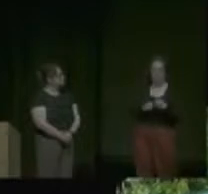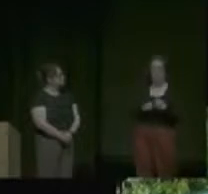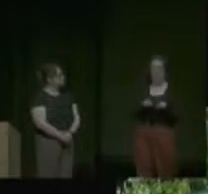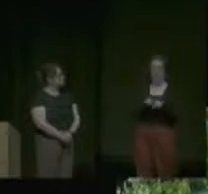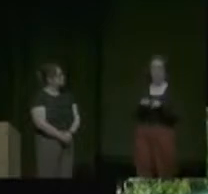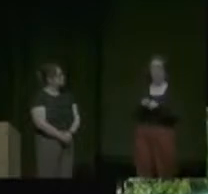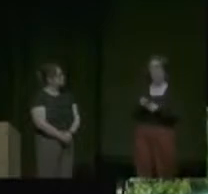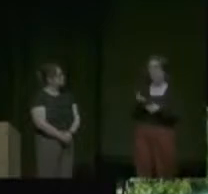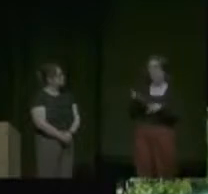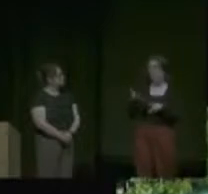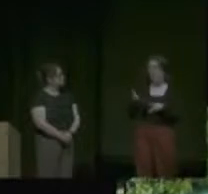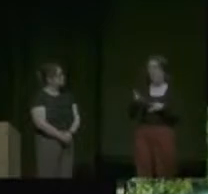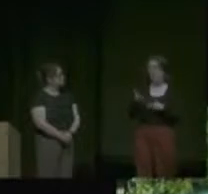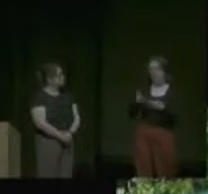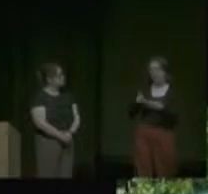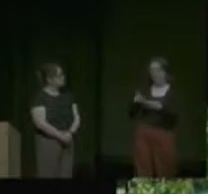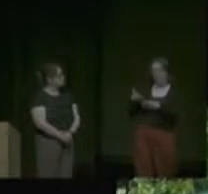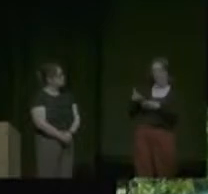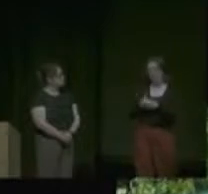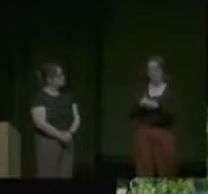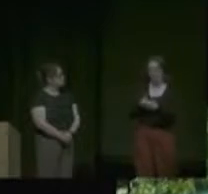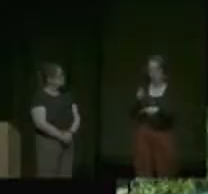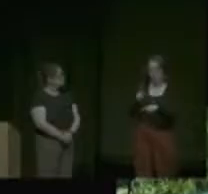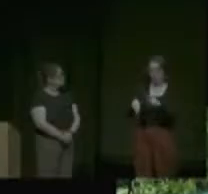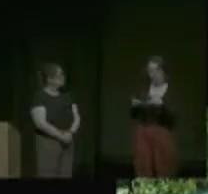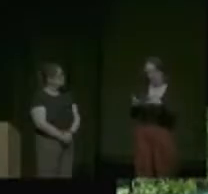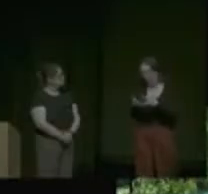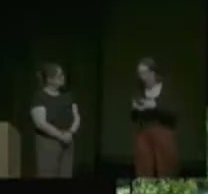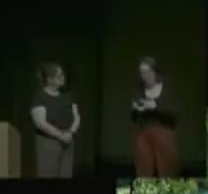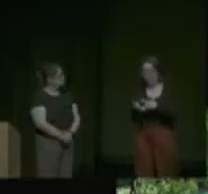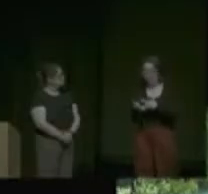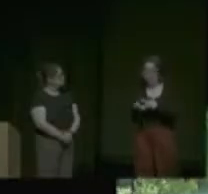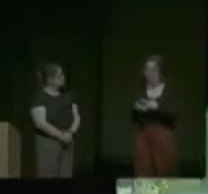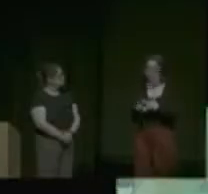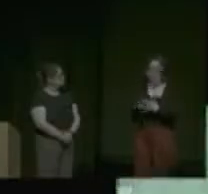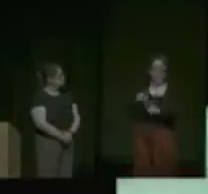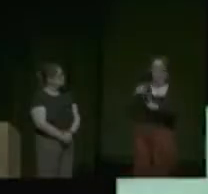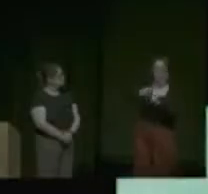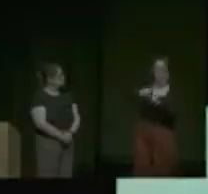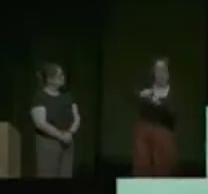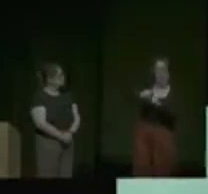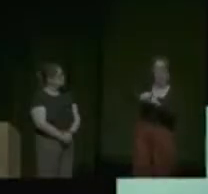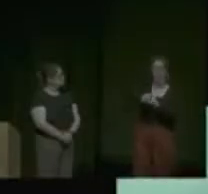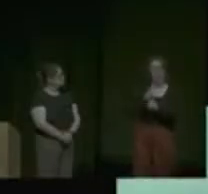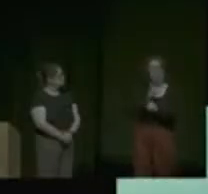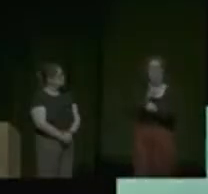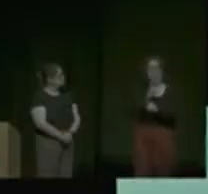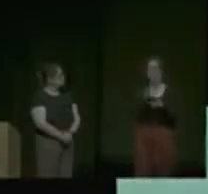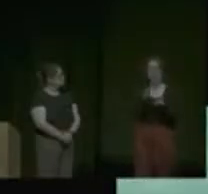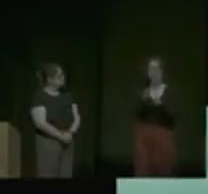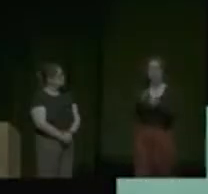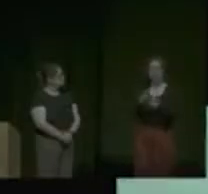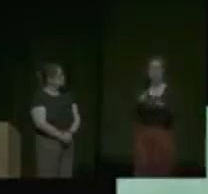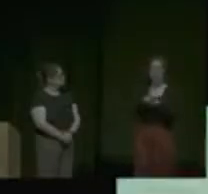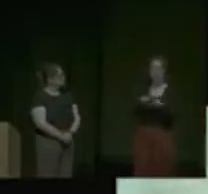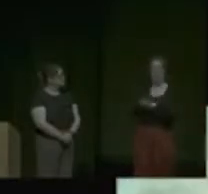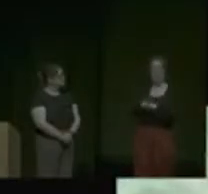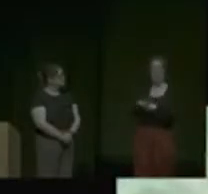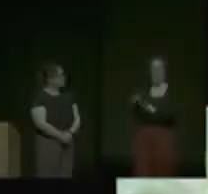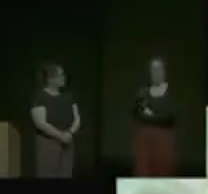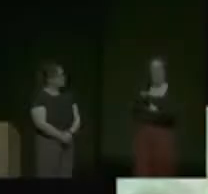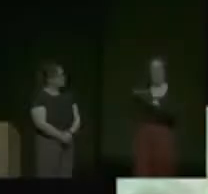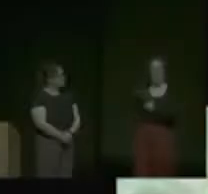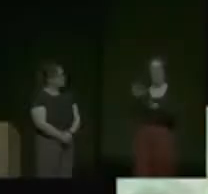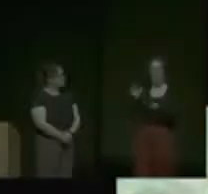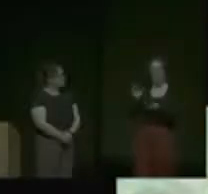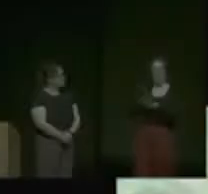dams affect the dissolved oxygen, flow, and temperature of the river. They also reduce habitat, trap and concentrate sediments and